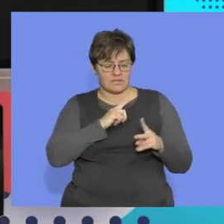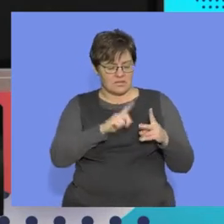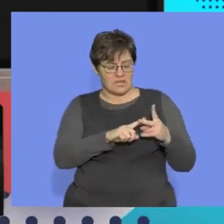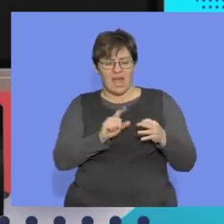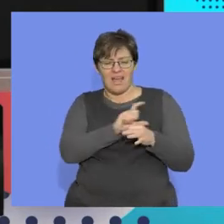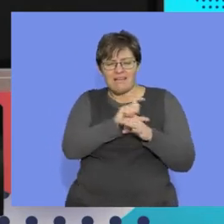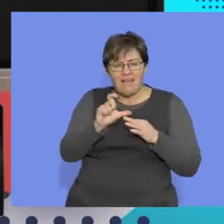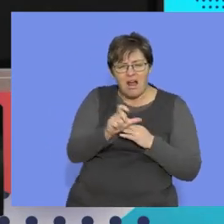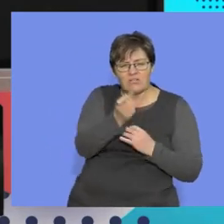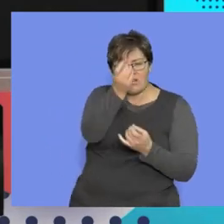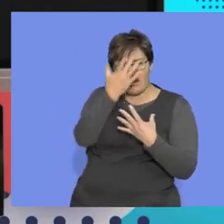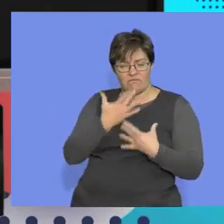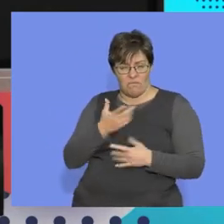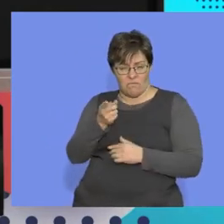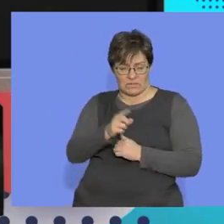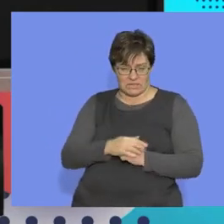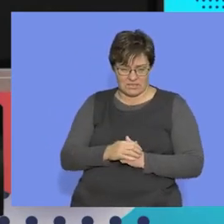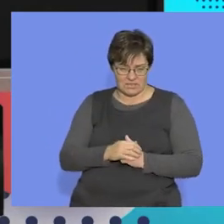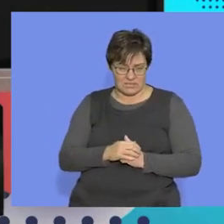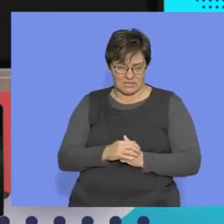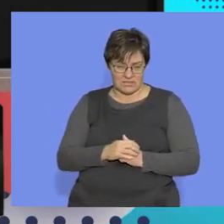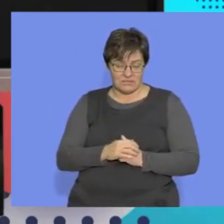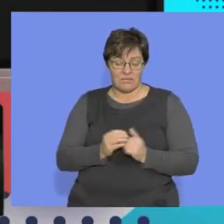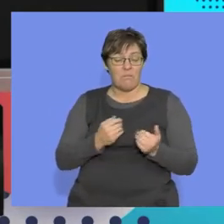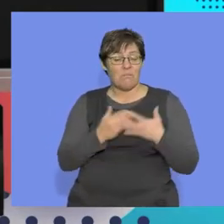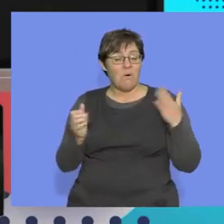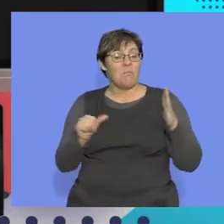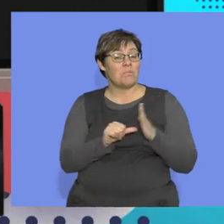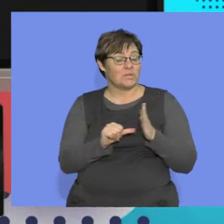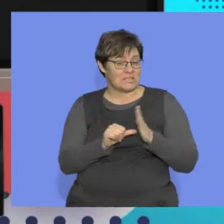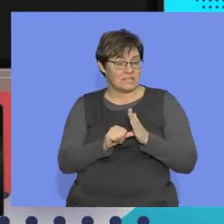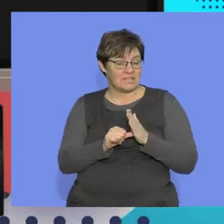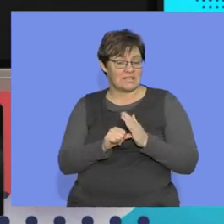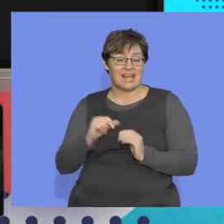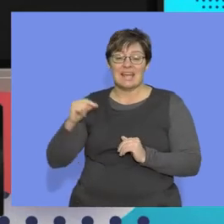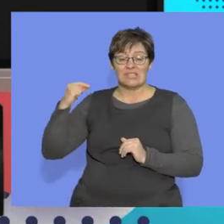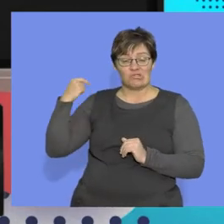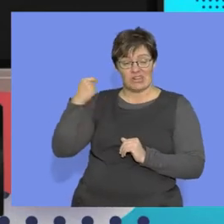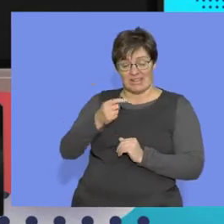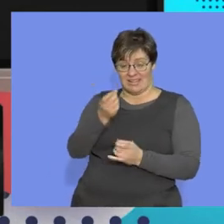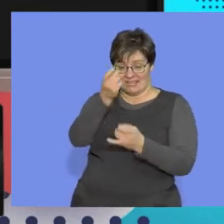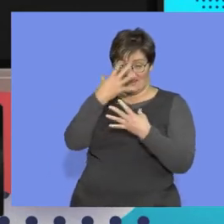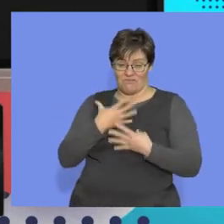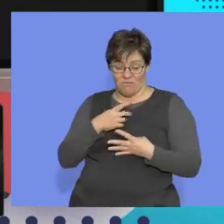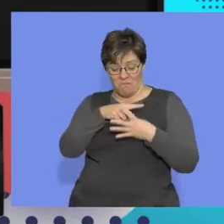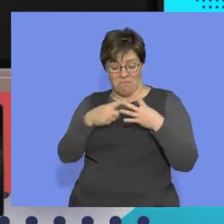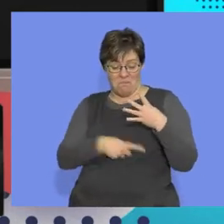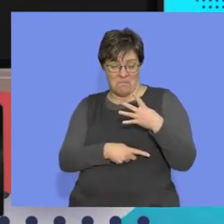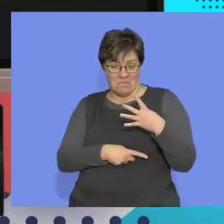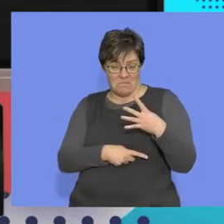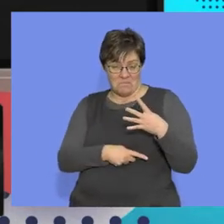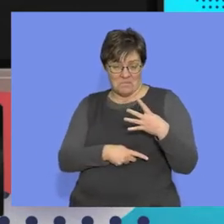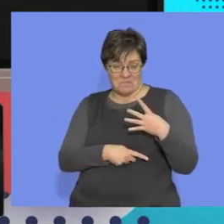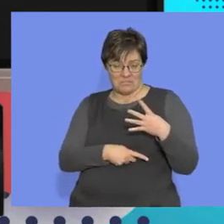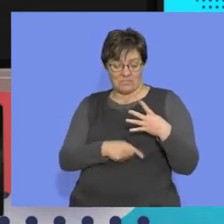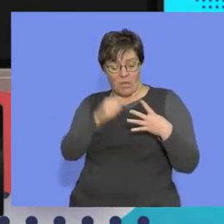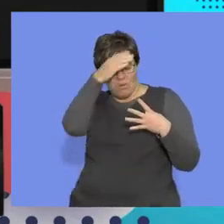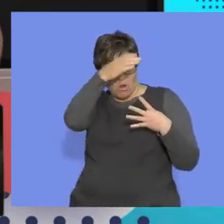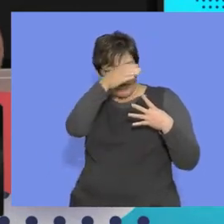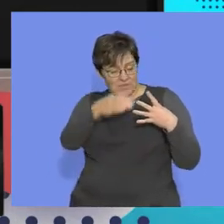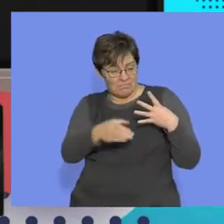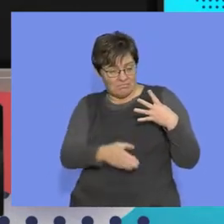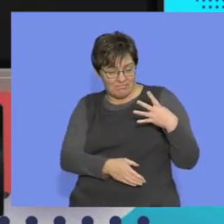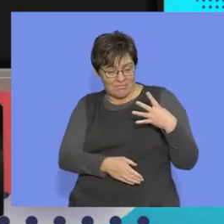culture tell us? And most importantly, what do genetics tell us? And if we look at all of those concepts,